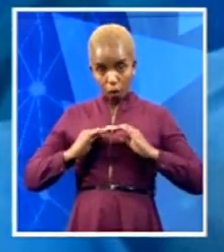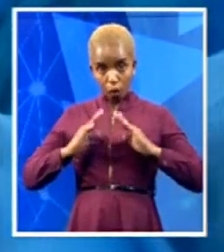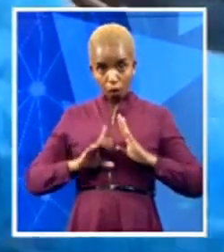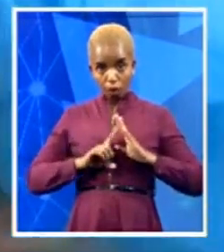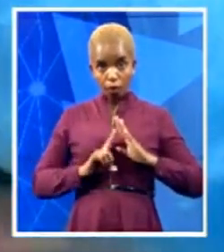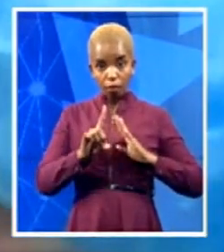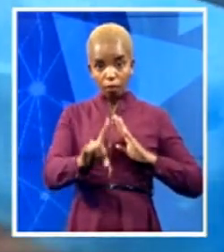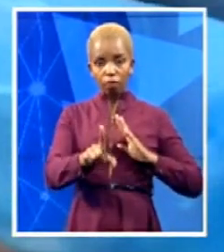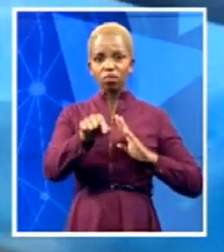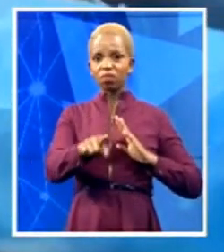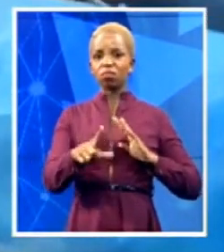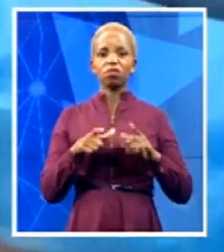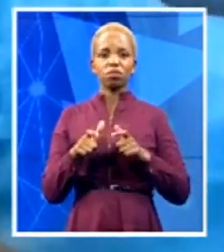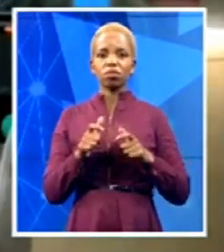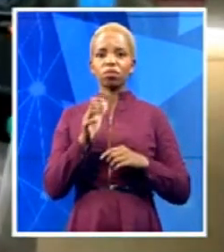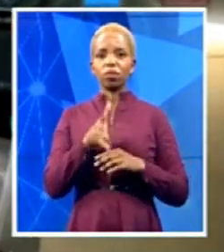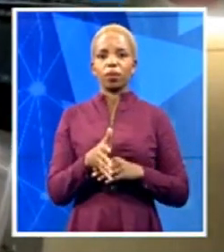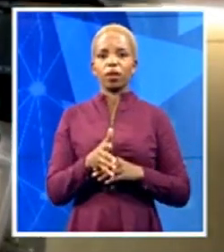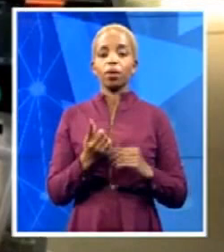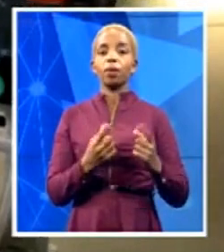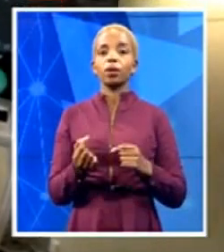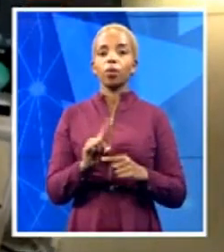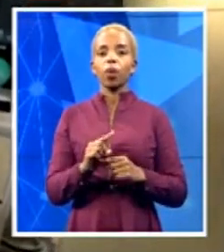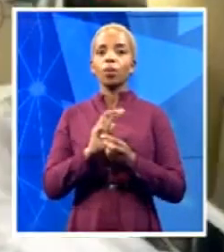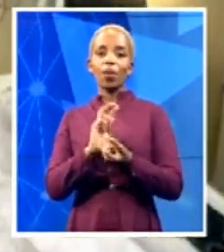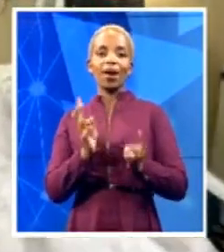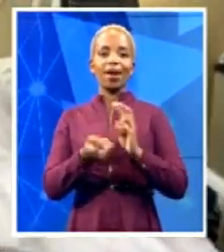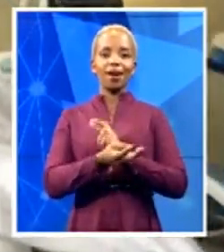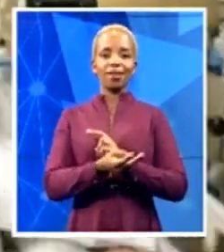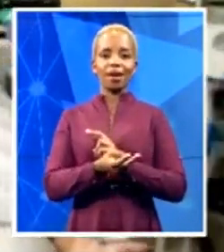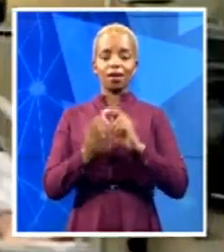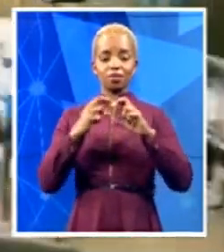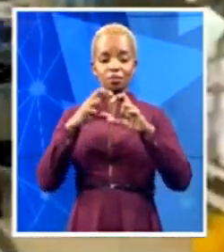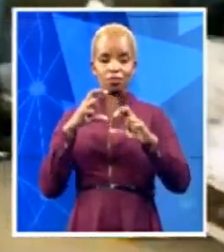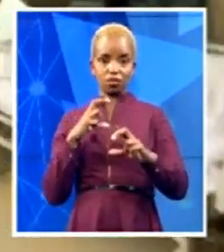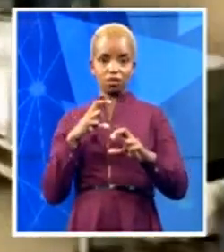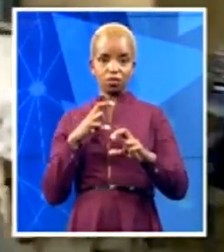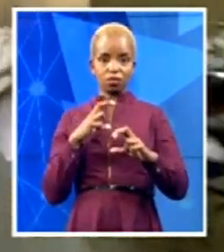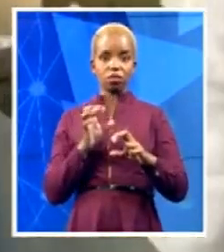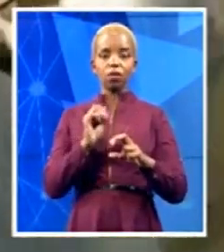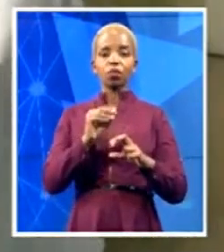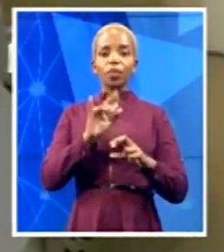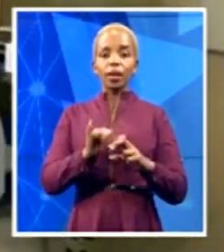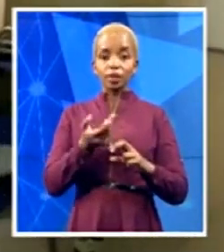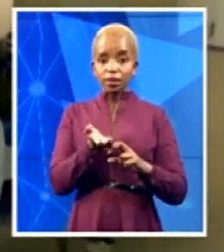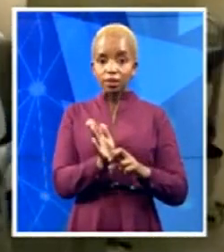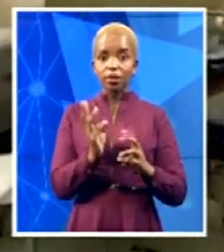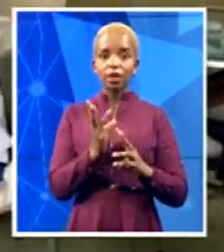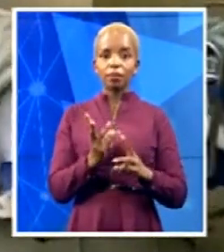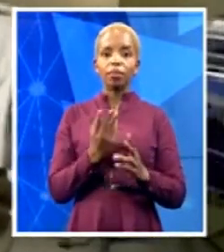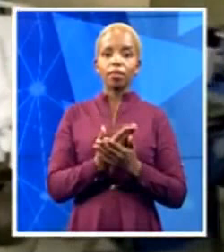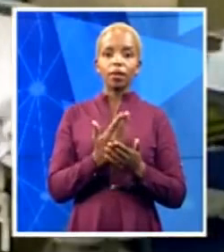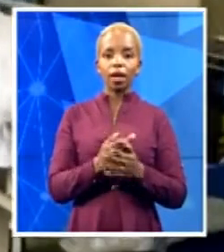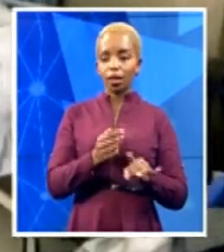hygiene that is necessary, okay? So that when they go home, the social distancing is protected, the mode